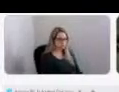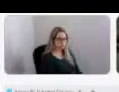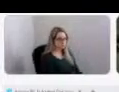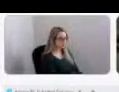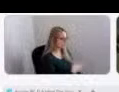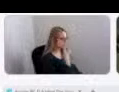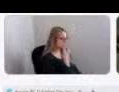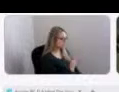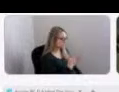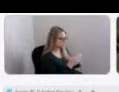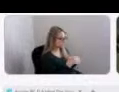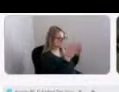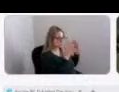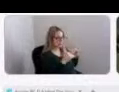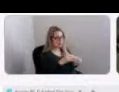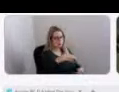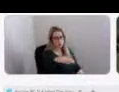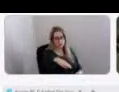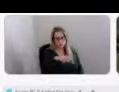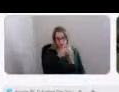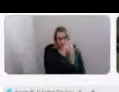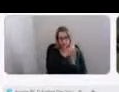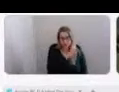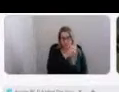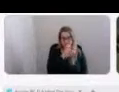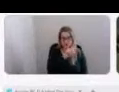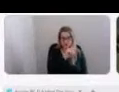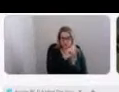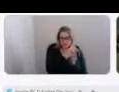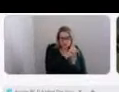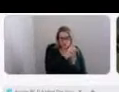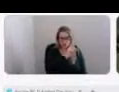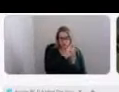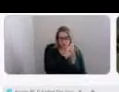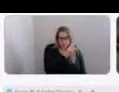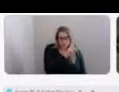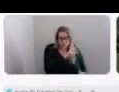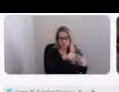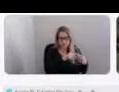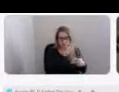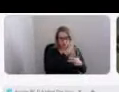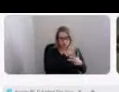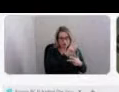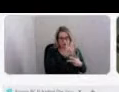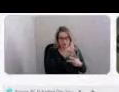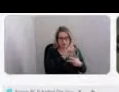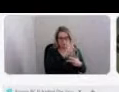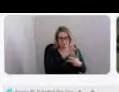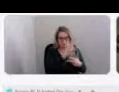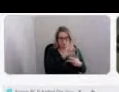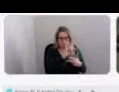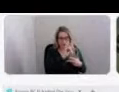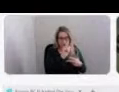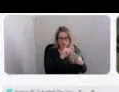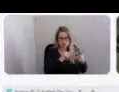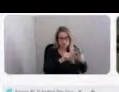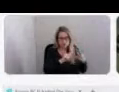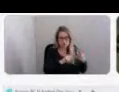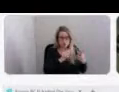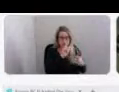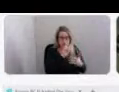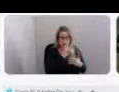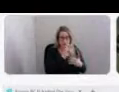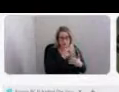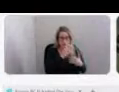thank you the next speaker is dieter nect followed by ellen faria followed by anne heightland followed by